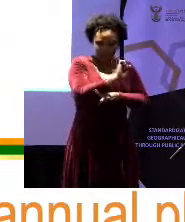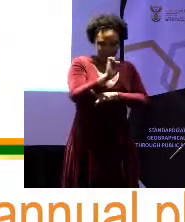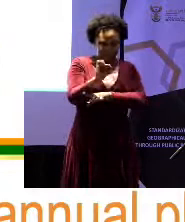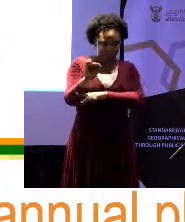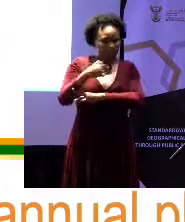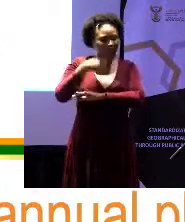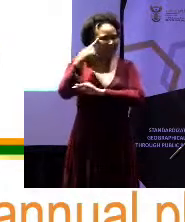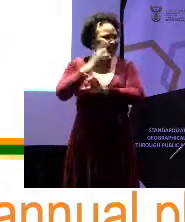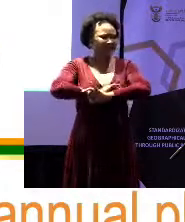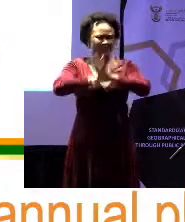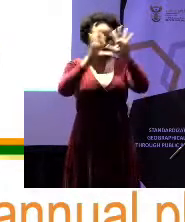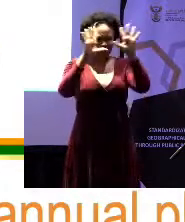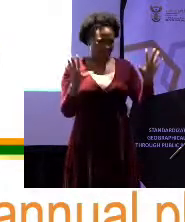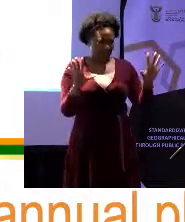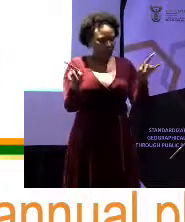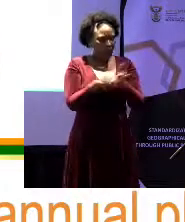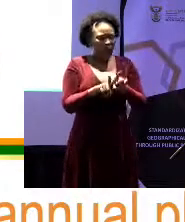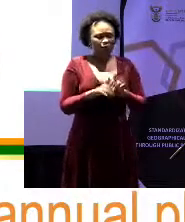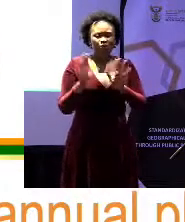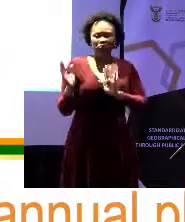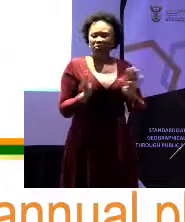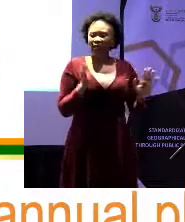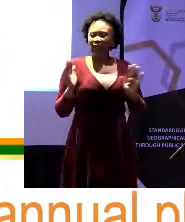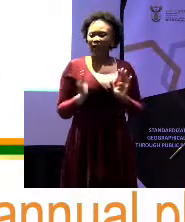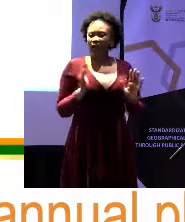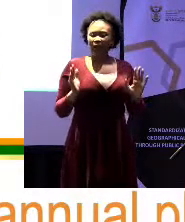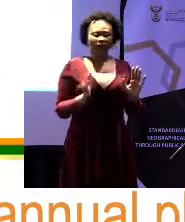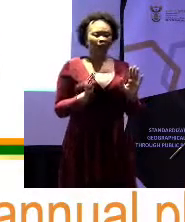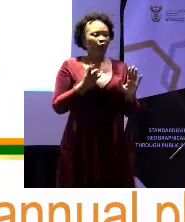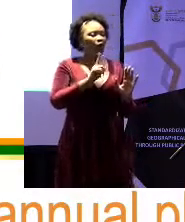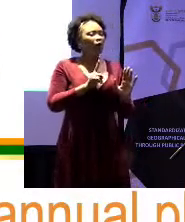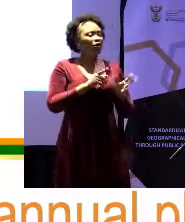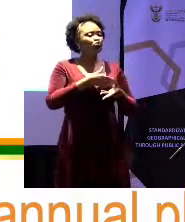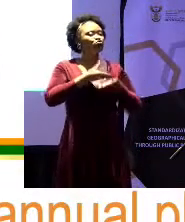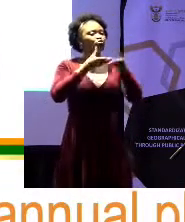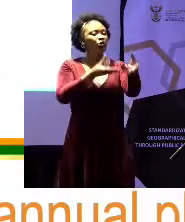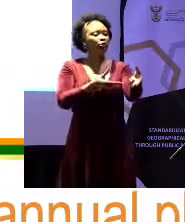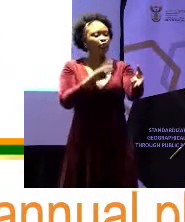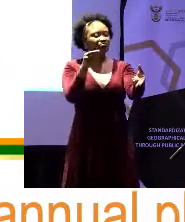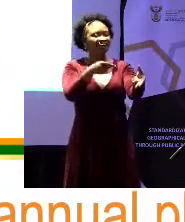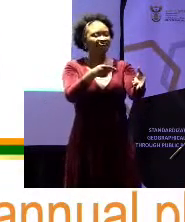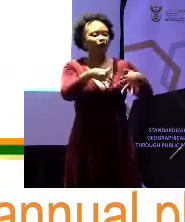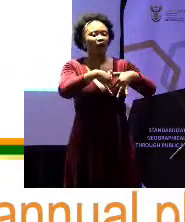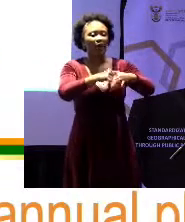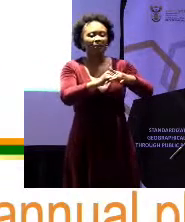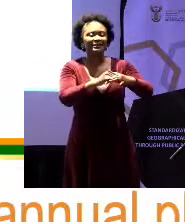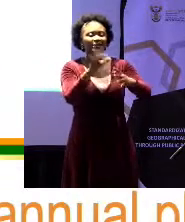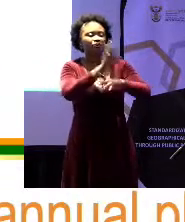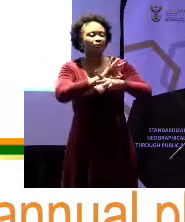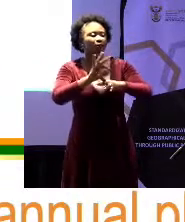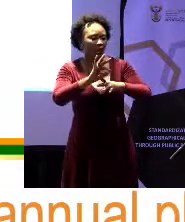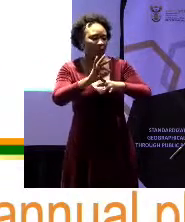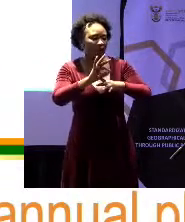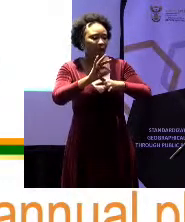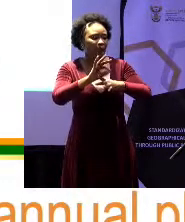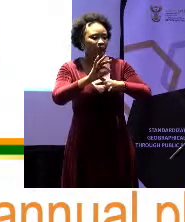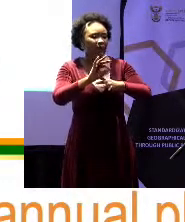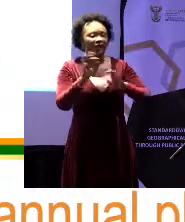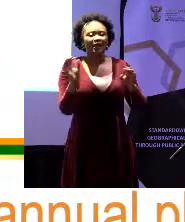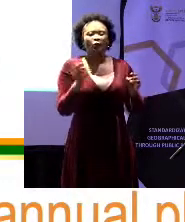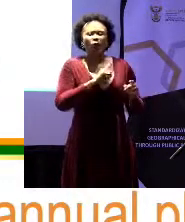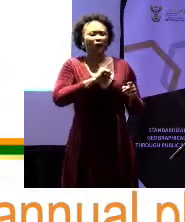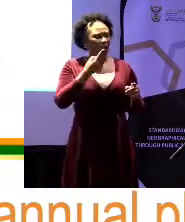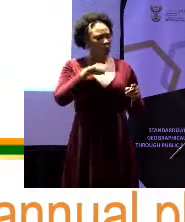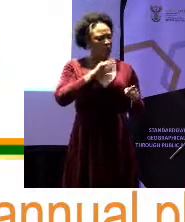clear, and to prepare the status reports on the implementation of those plans, because there's no point in